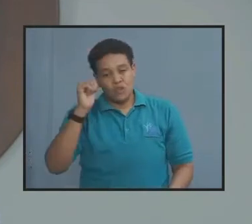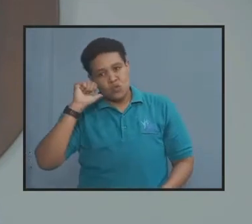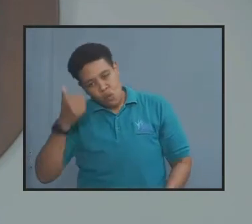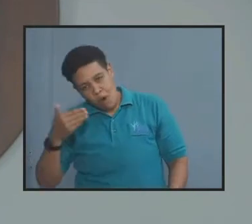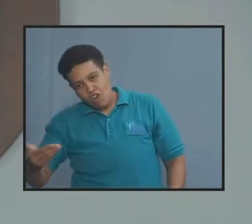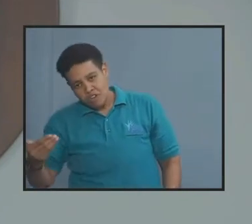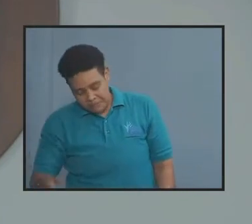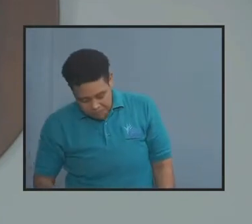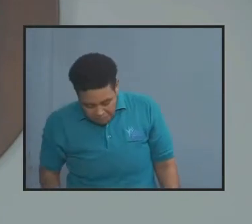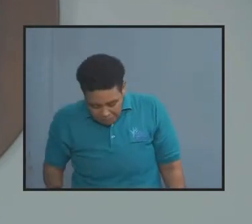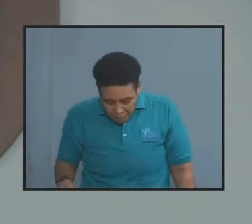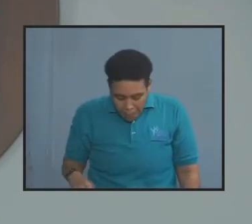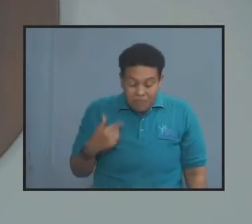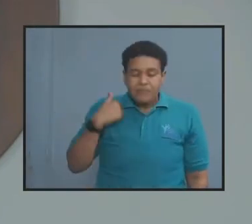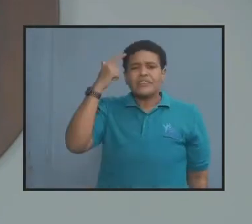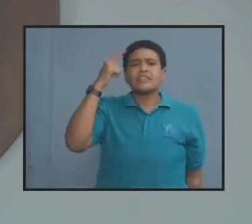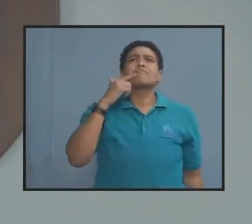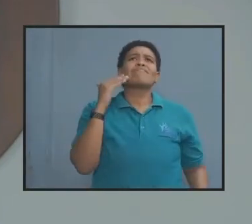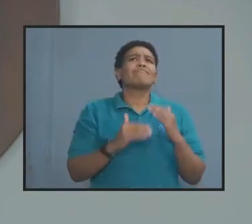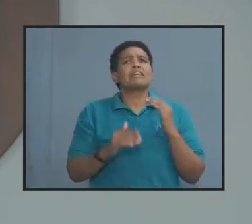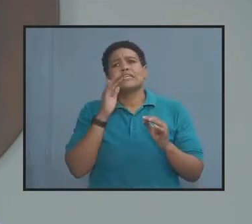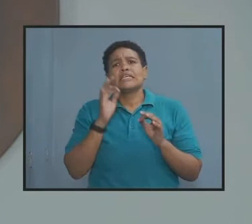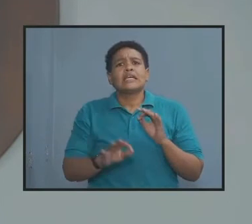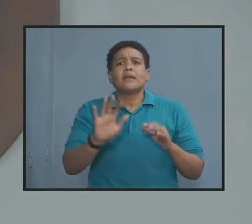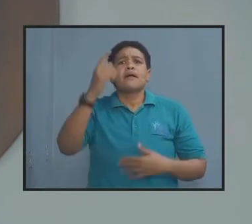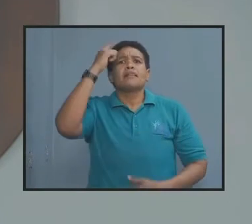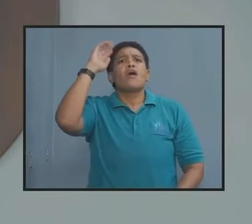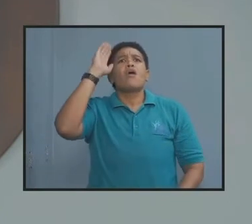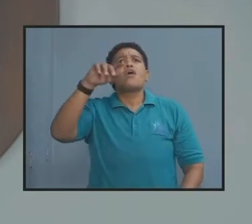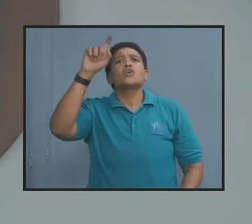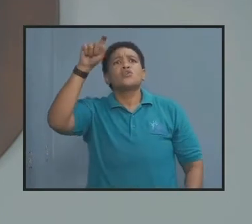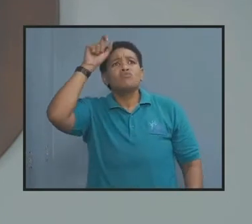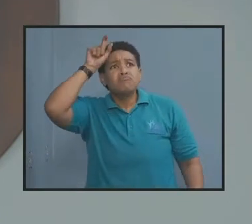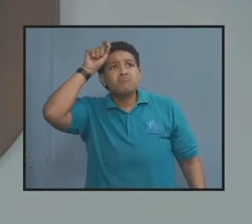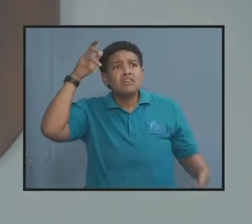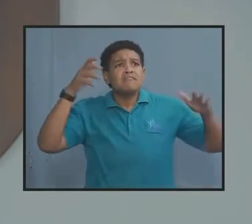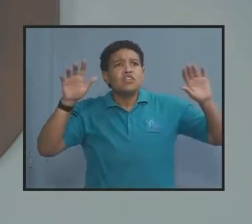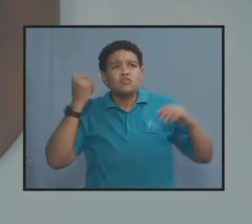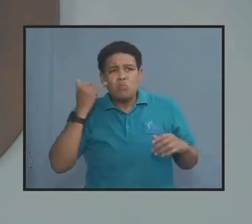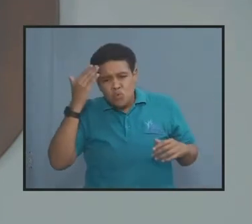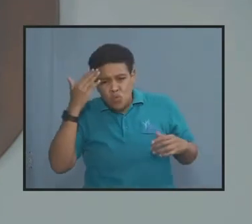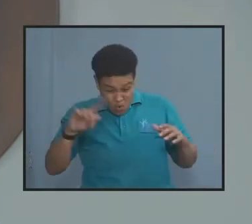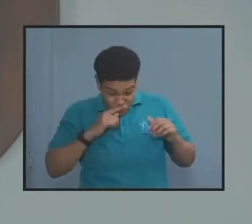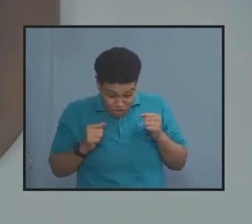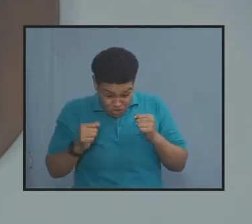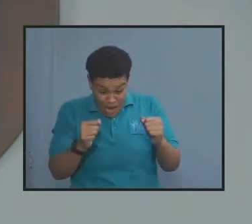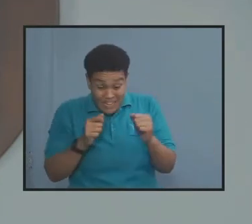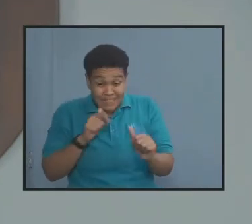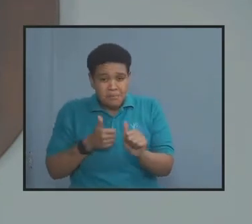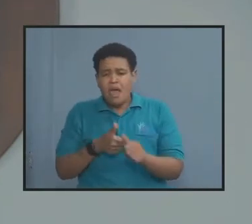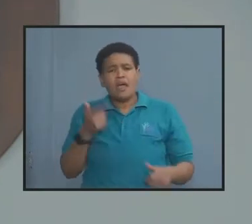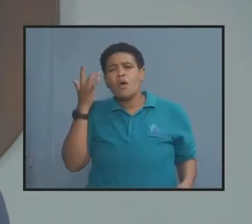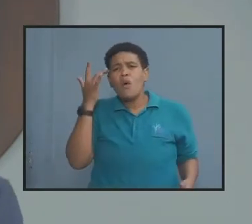day. I think it's fairly simple. I think everyone should get that. And the strategy behind it